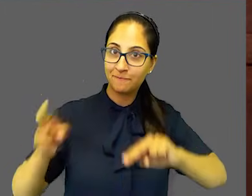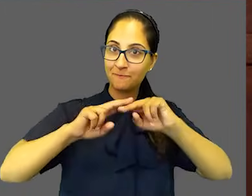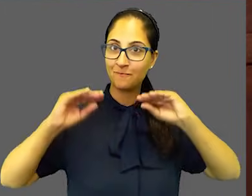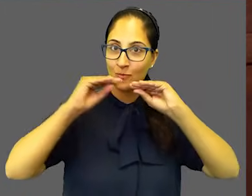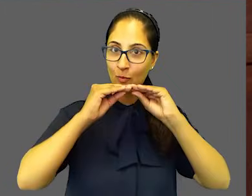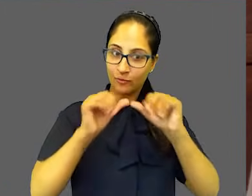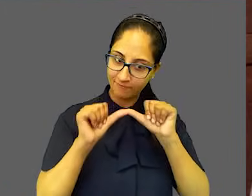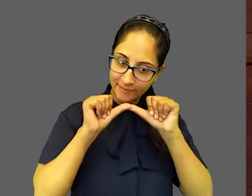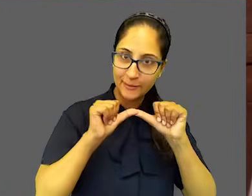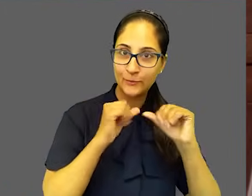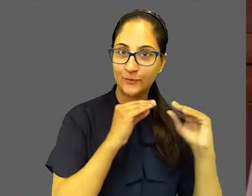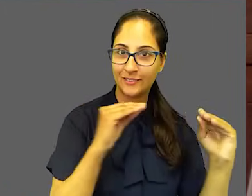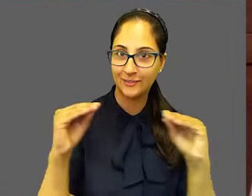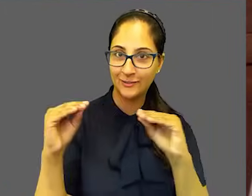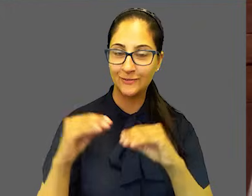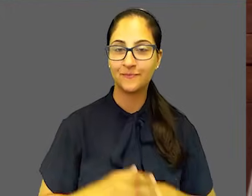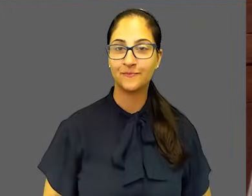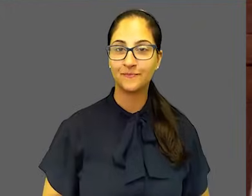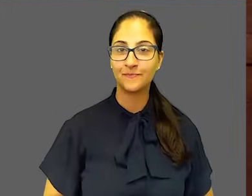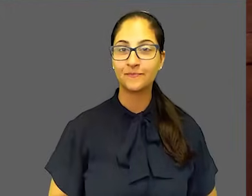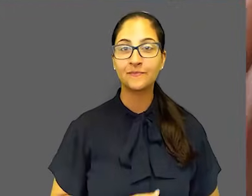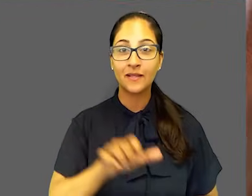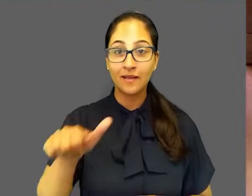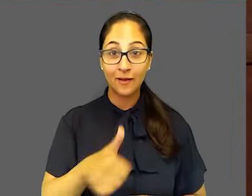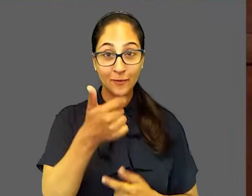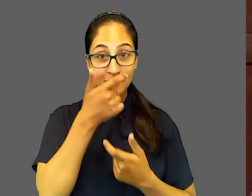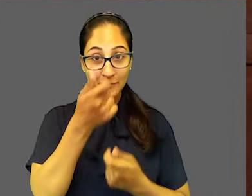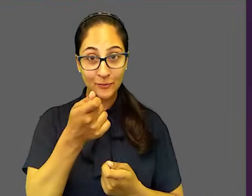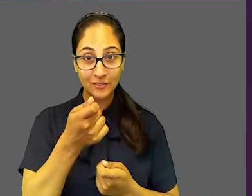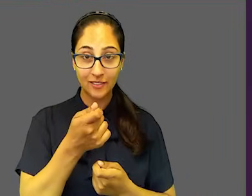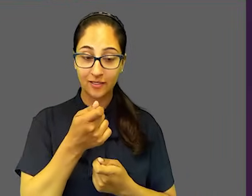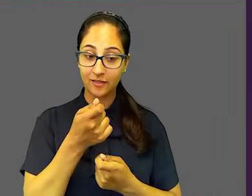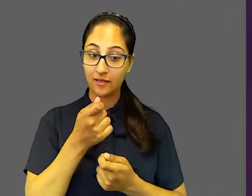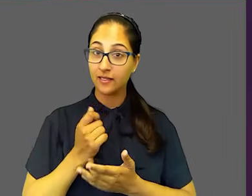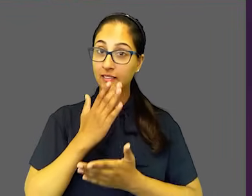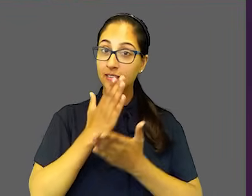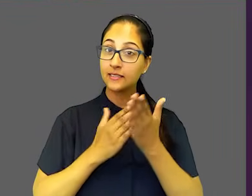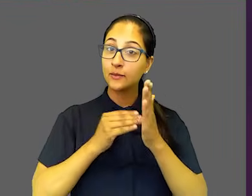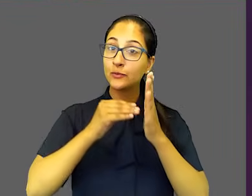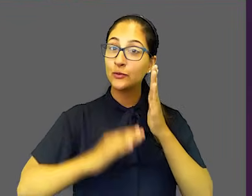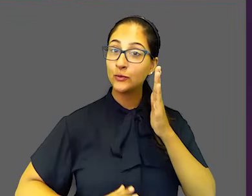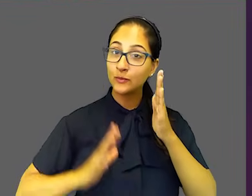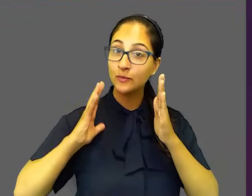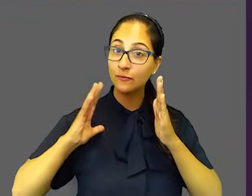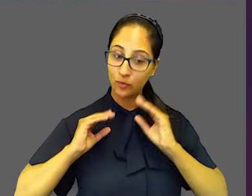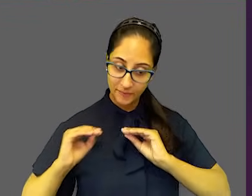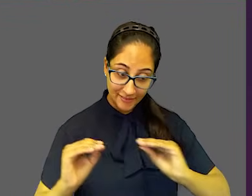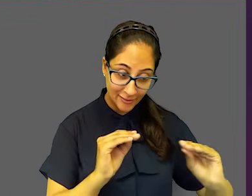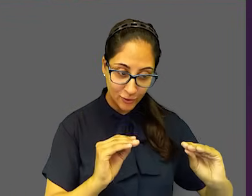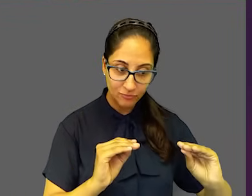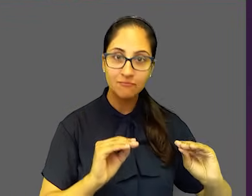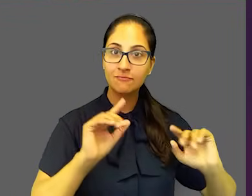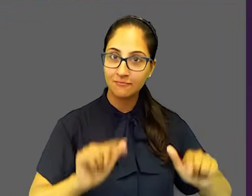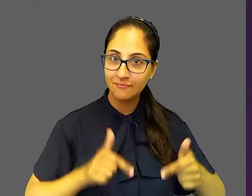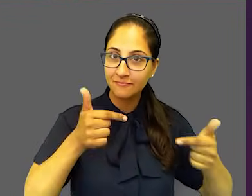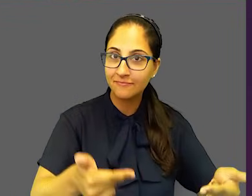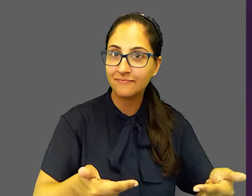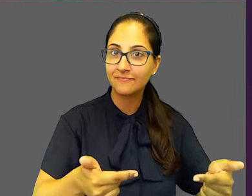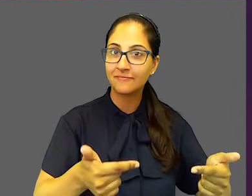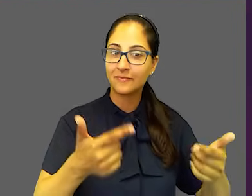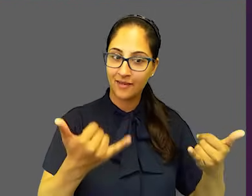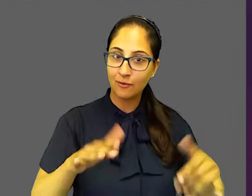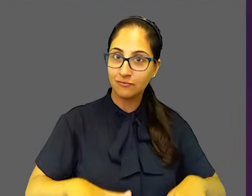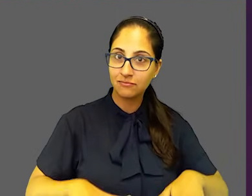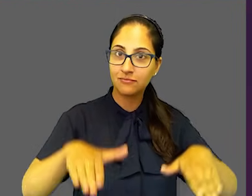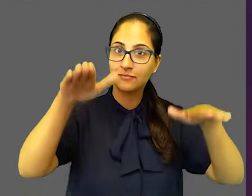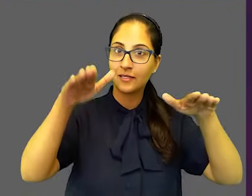or I have students of my own that I taught way back when, who are now applying to be teachers in the program. And